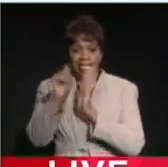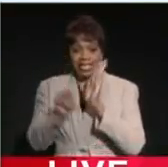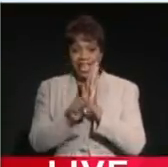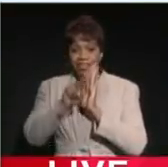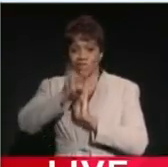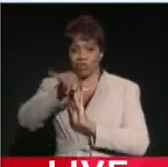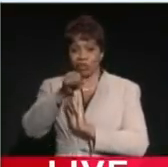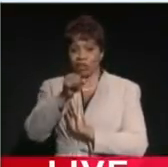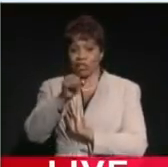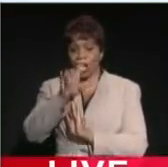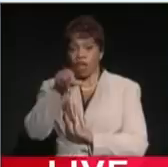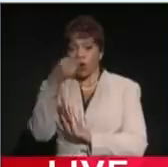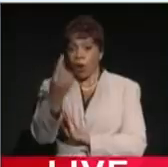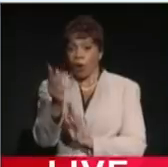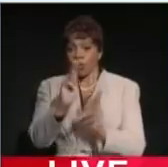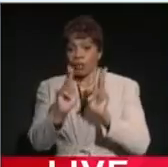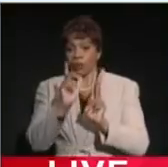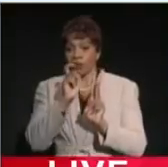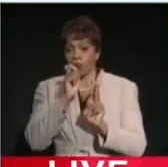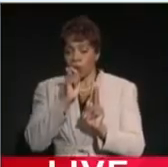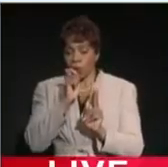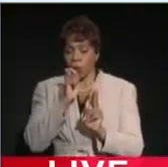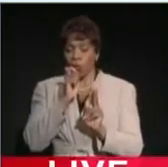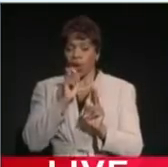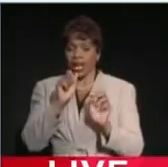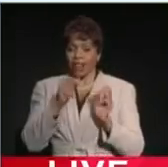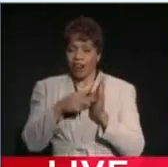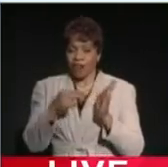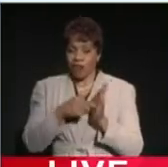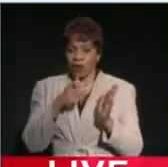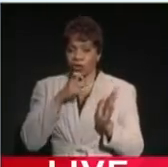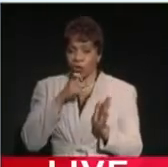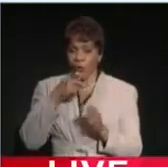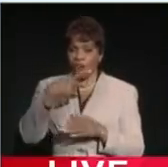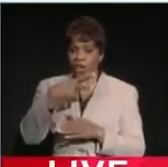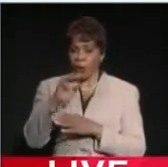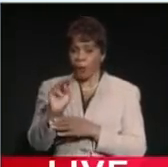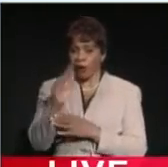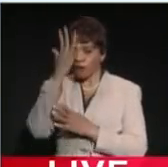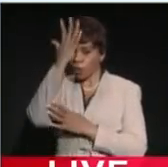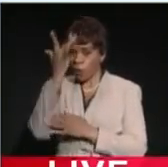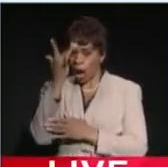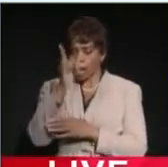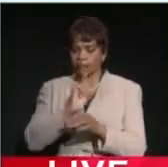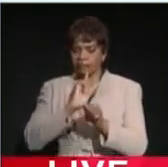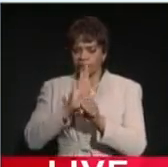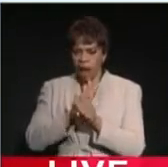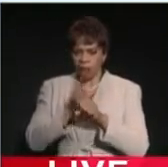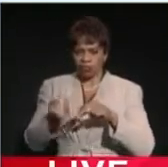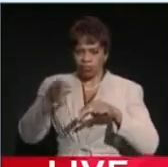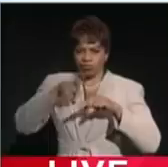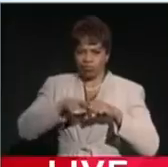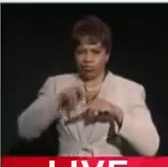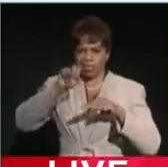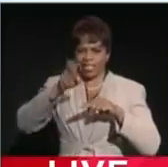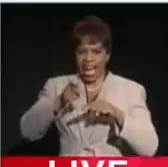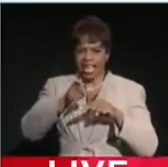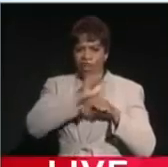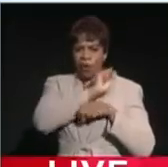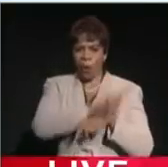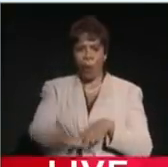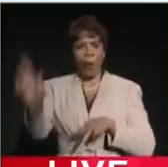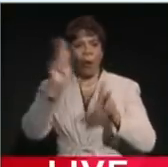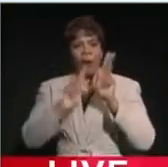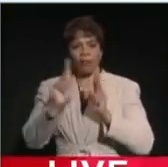only person who will be able to afford to stay in New Jersey will be Phil Murphy. He has promised to raise taxes on just about everybody, and